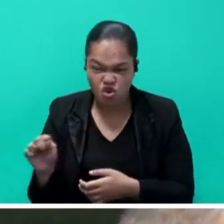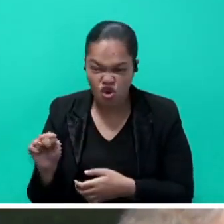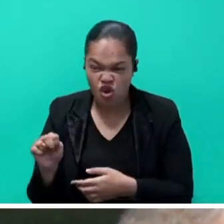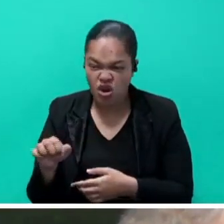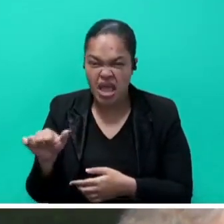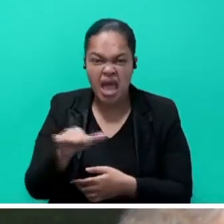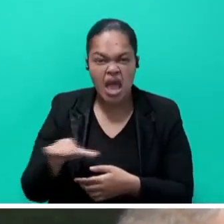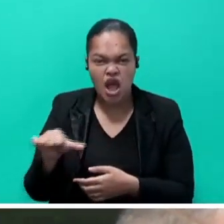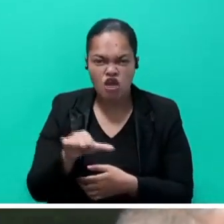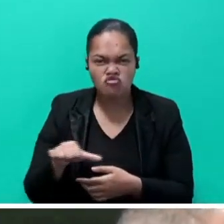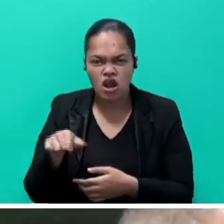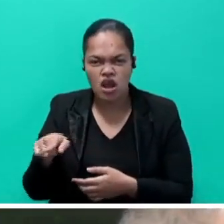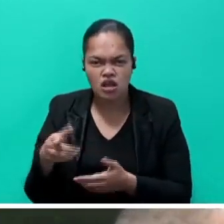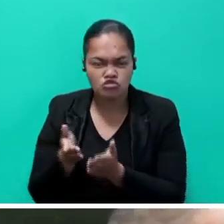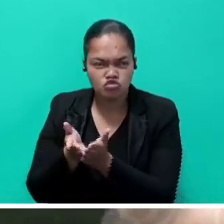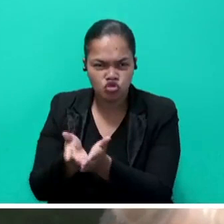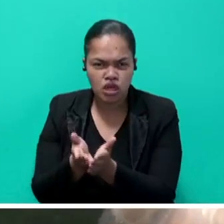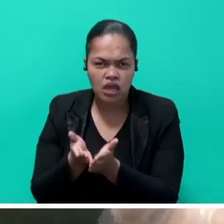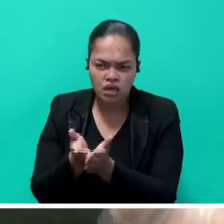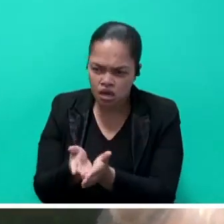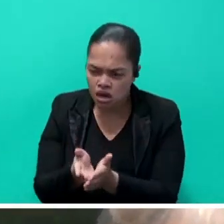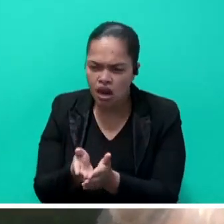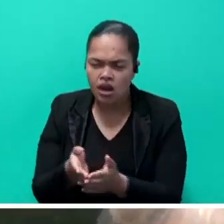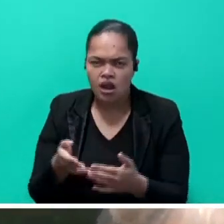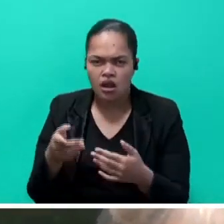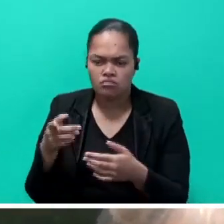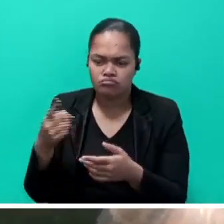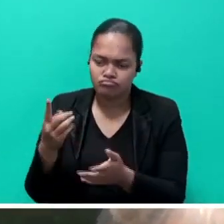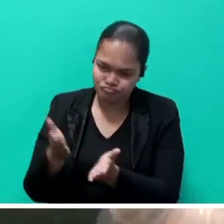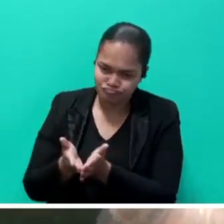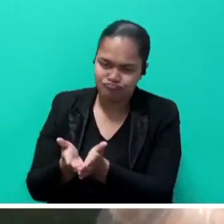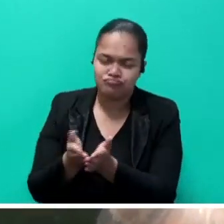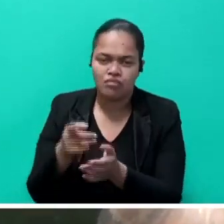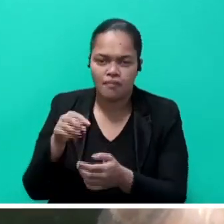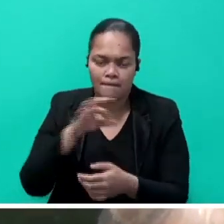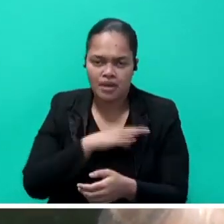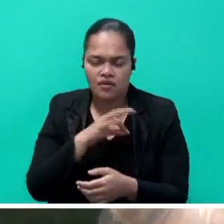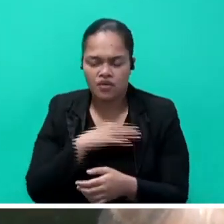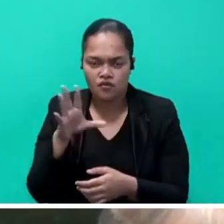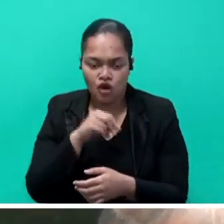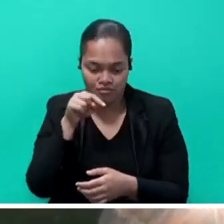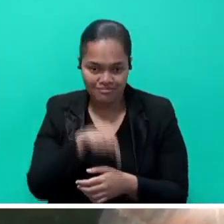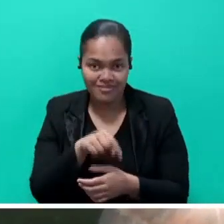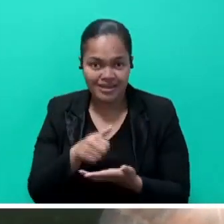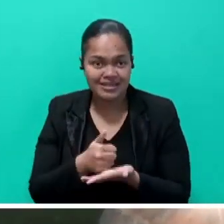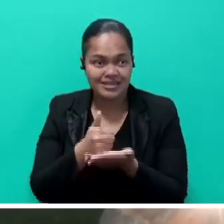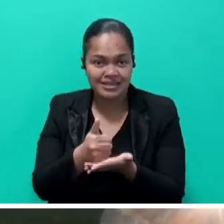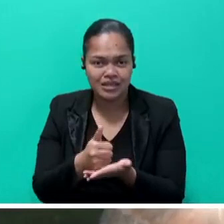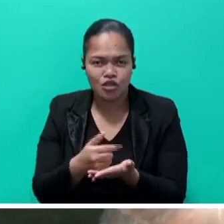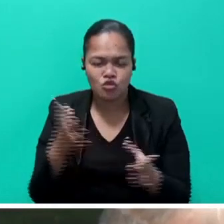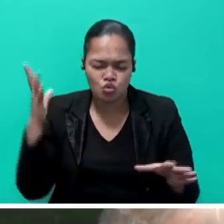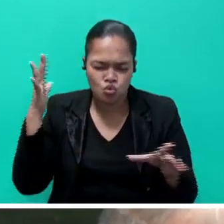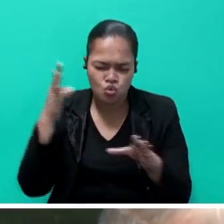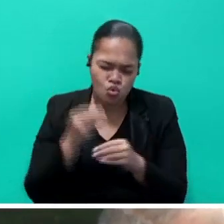a total of 95 drainage schemes have benefited from this initiative, with a total cost